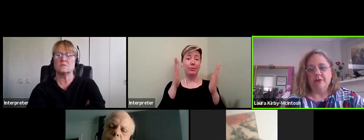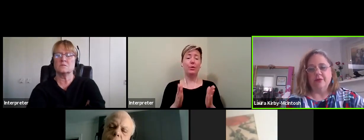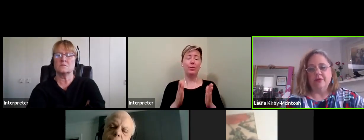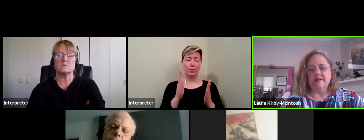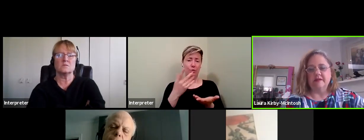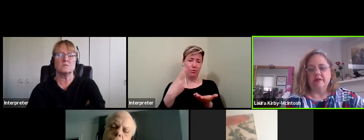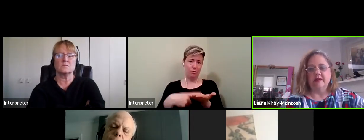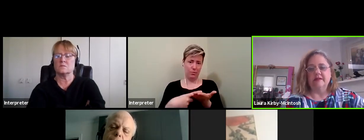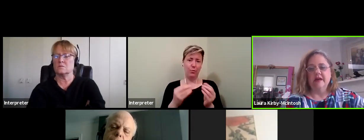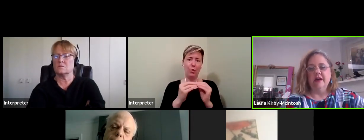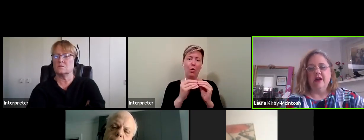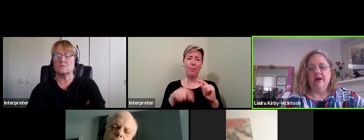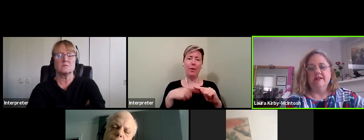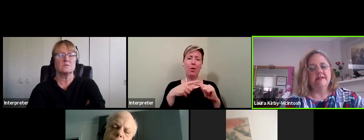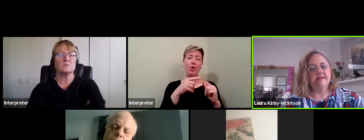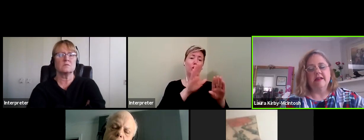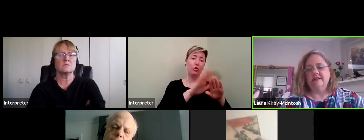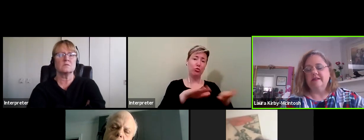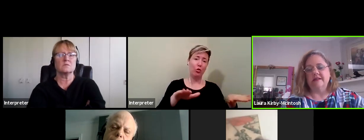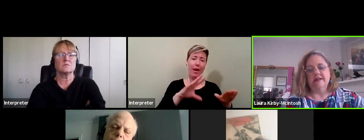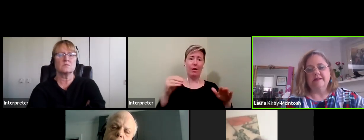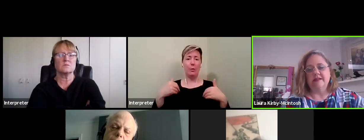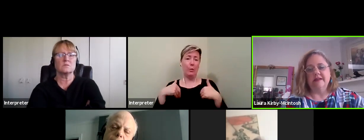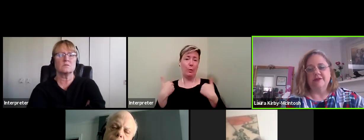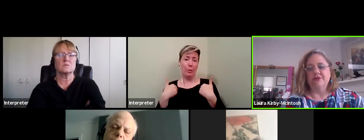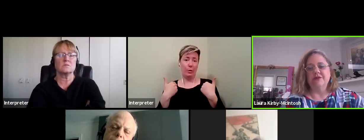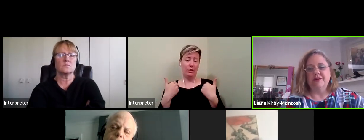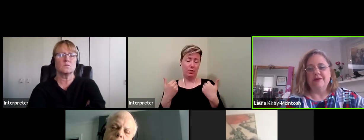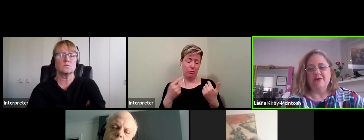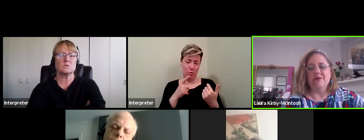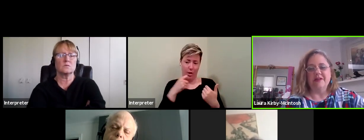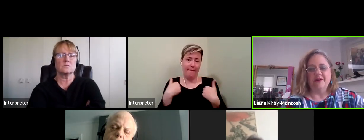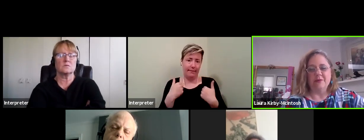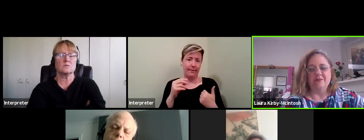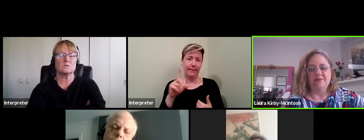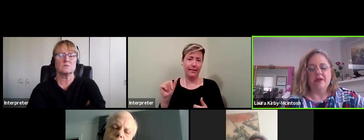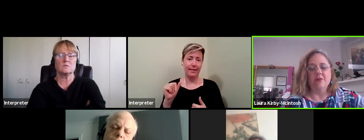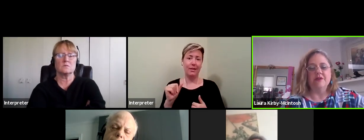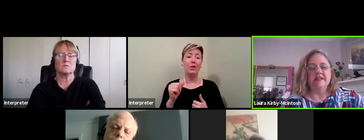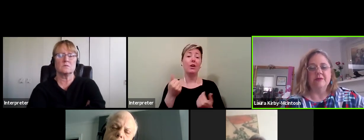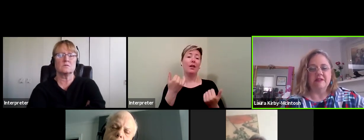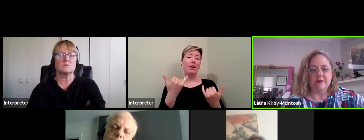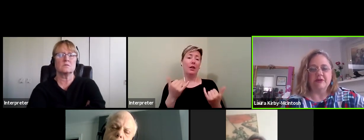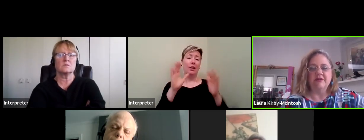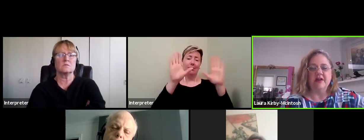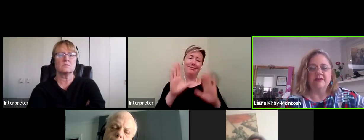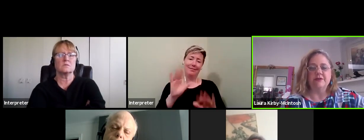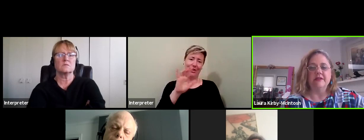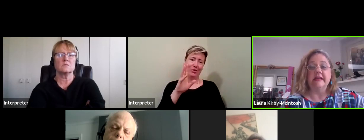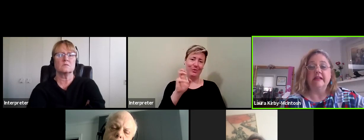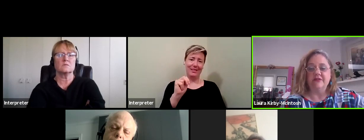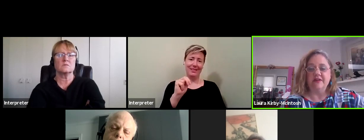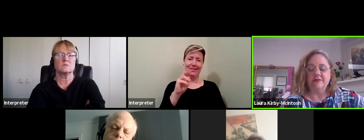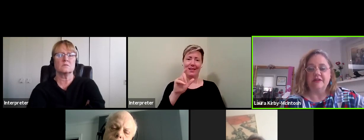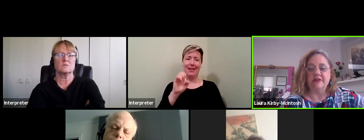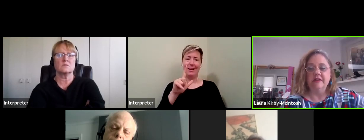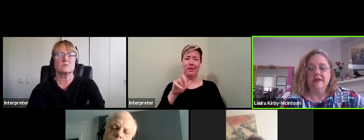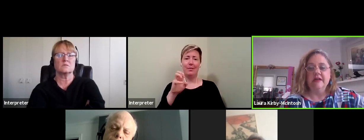and youth with disabilities. Our next guest is the extraordinary Irwin Ellman. He works now as a special advisor to the